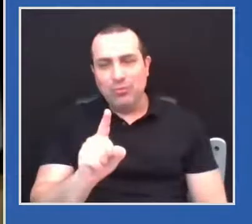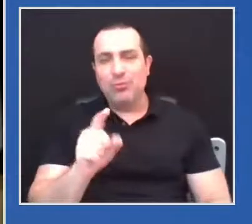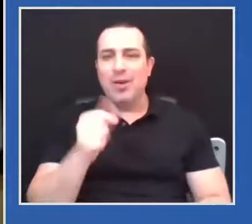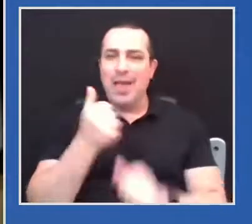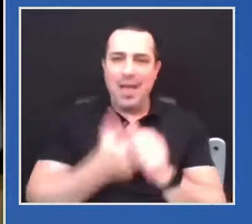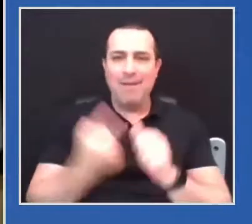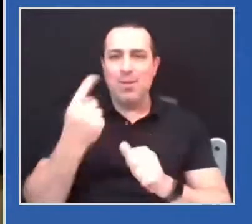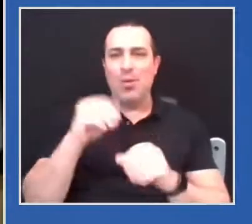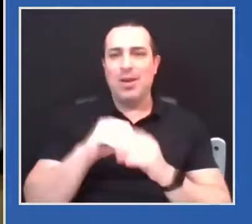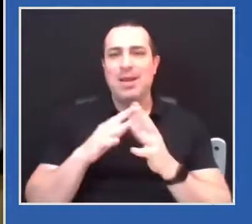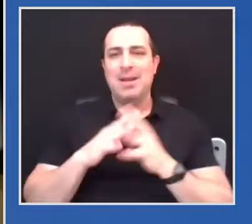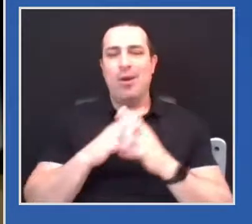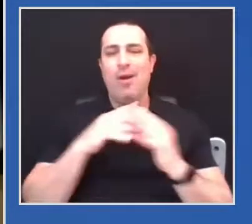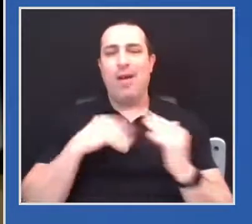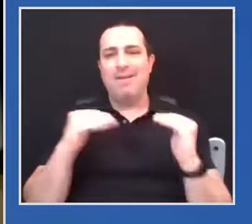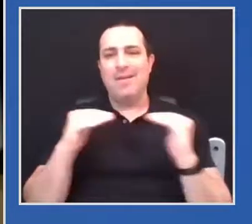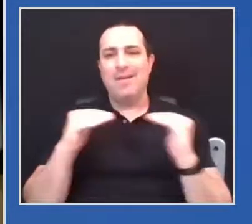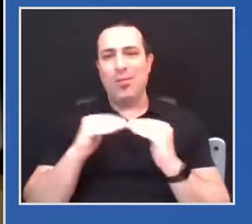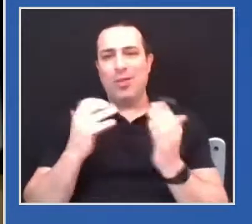equal shot.